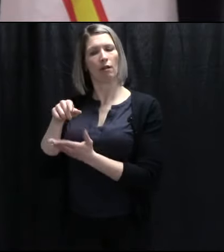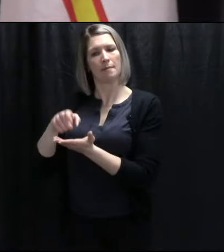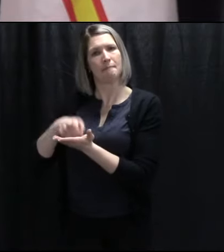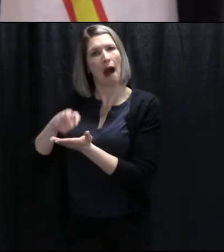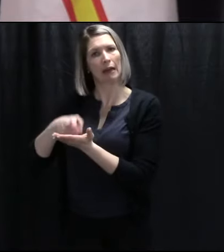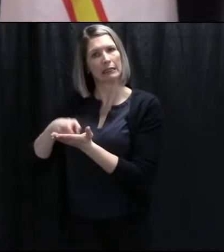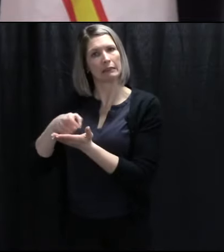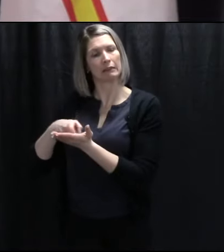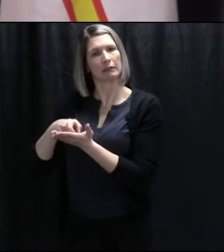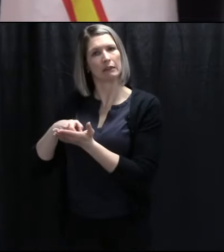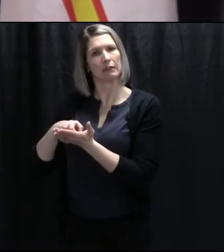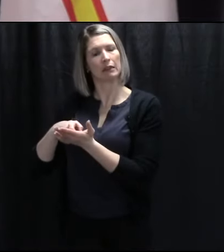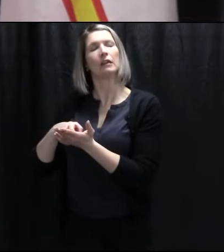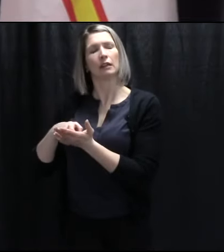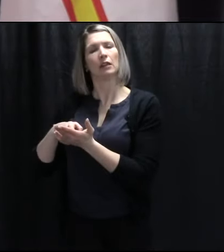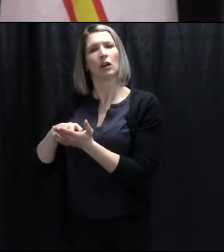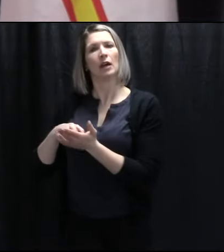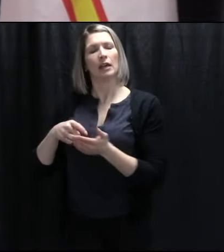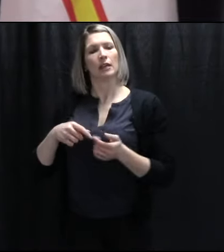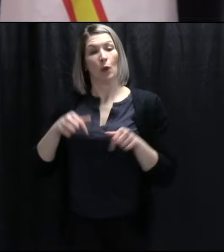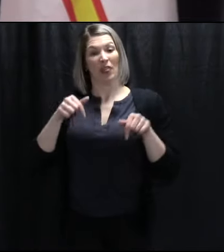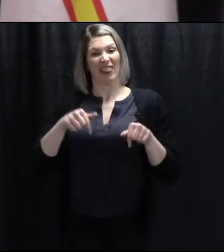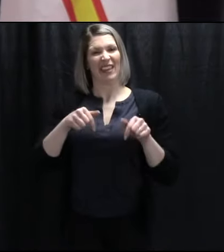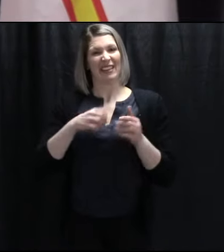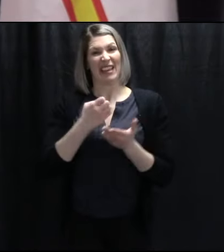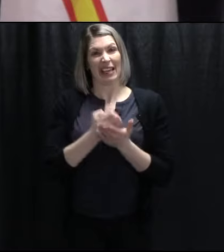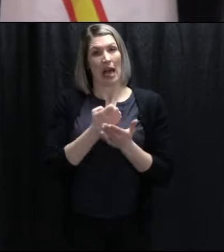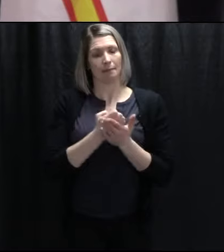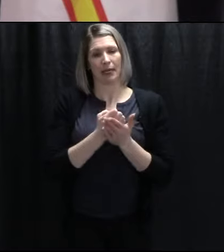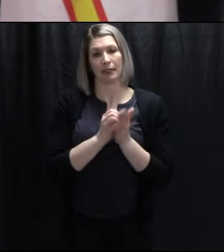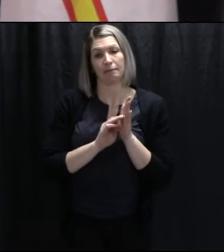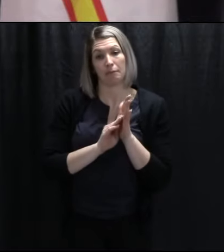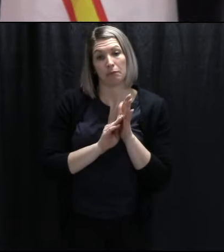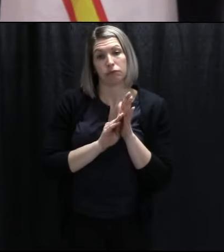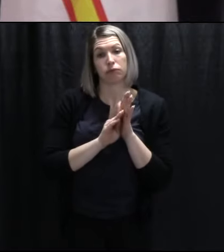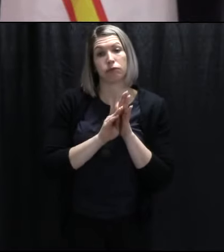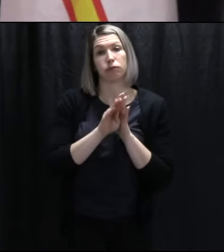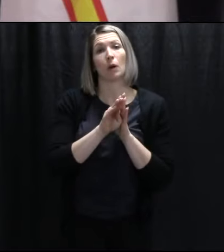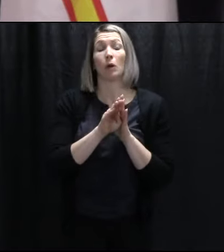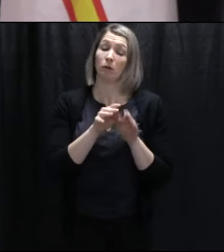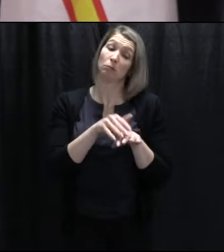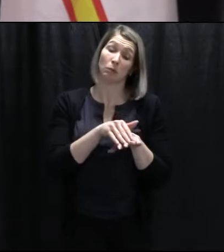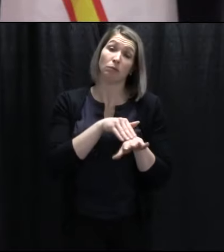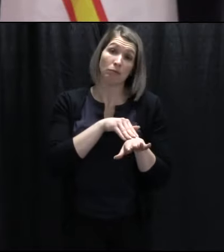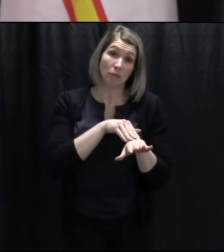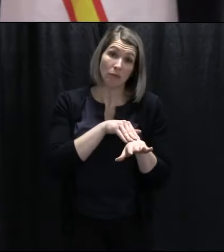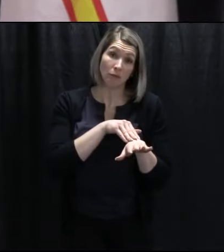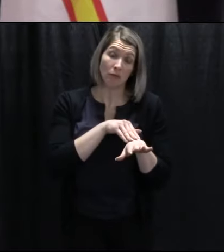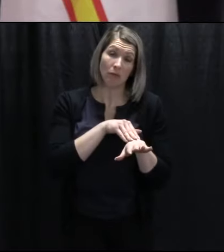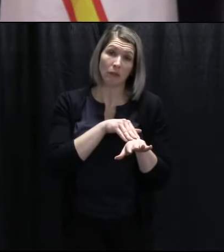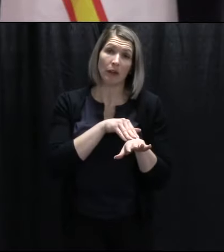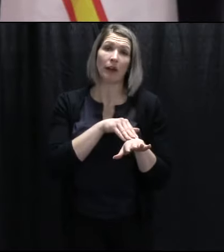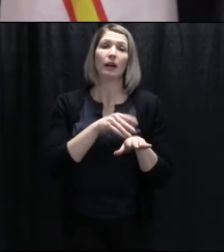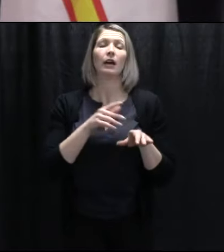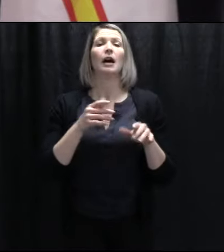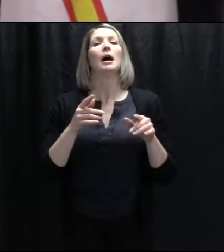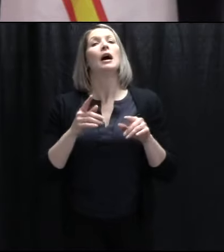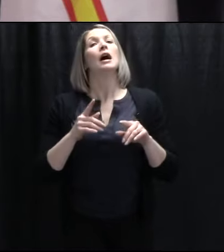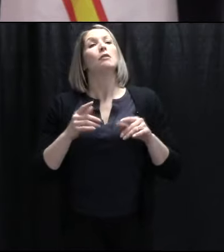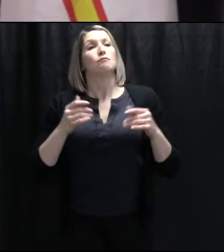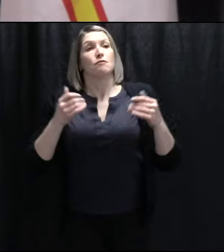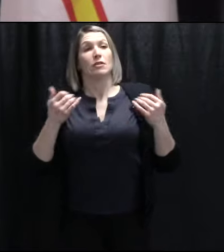this is going to take some time for this economy to be rebuilt. So it's important for us right now to put measures like we're doing in the House of Assembly